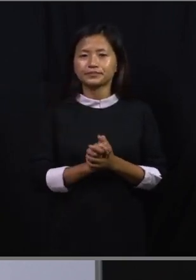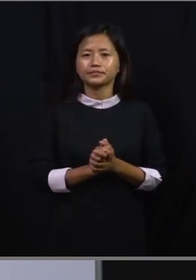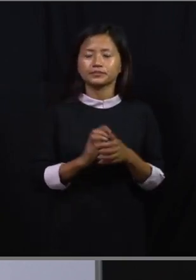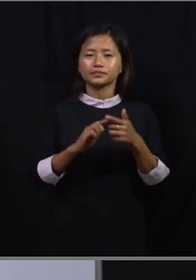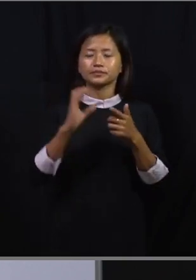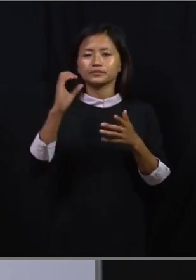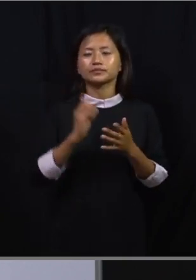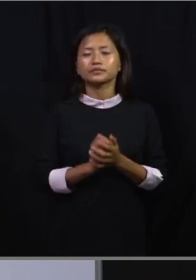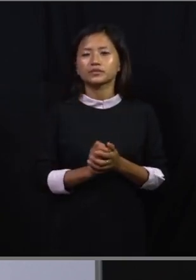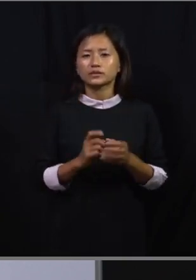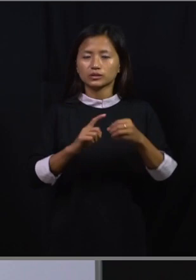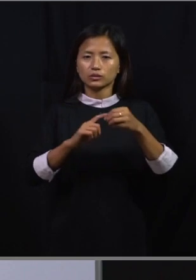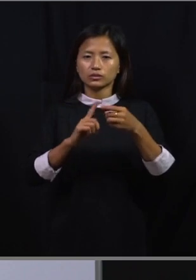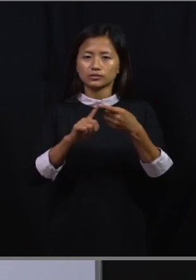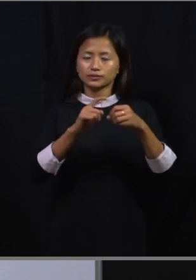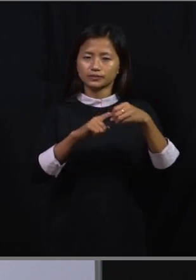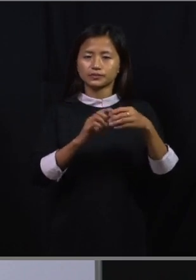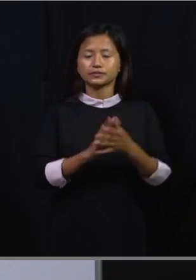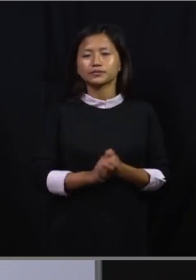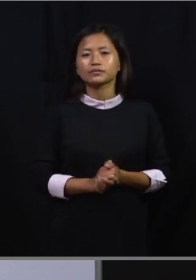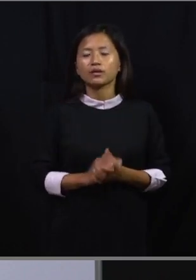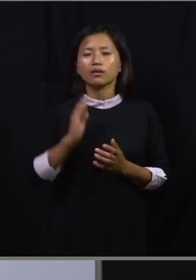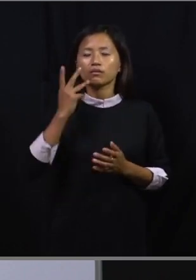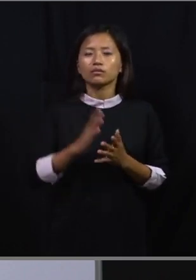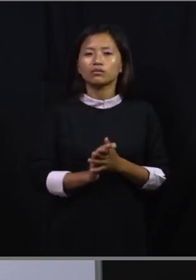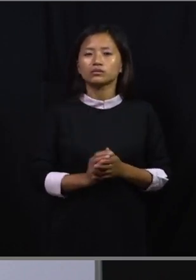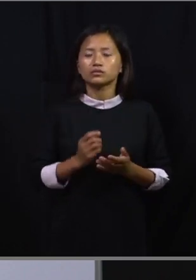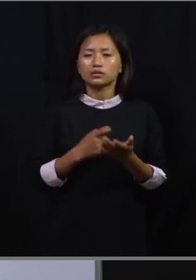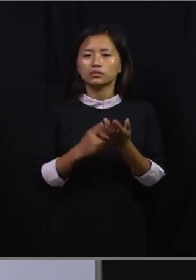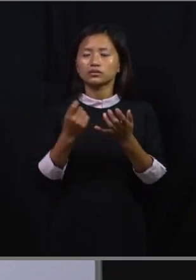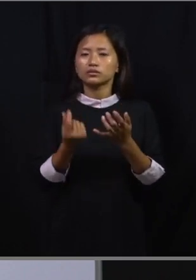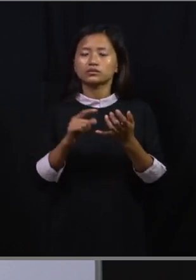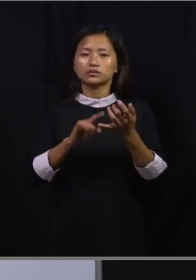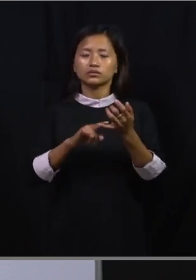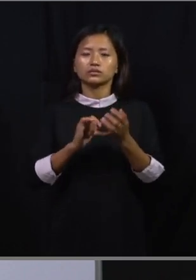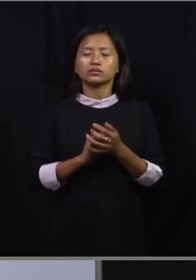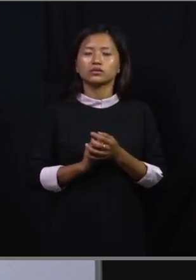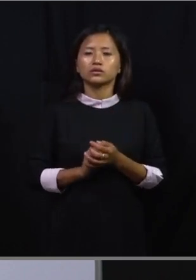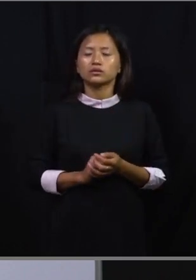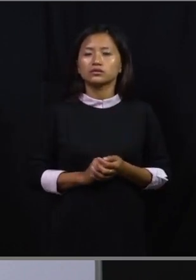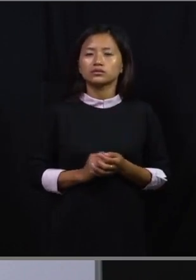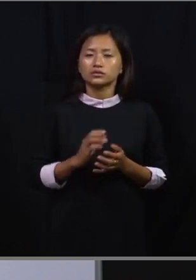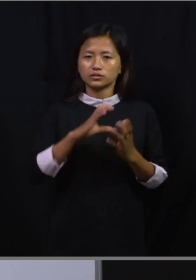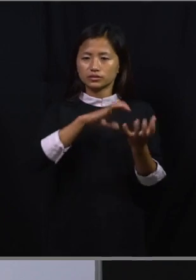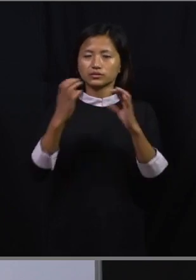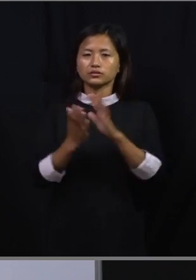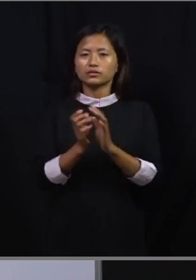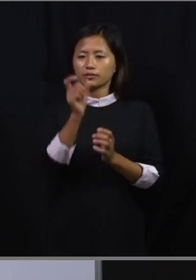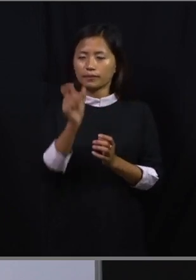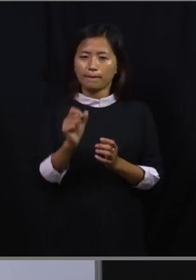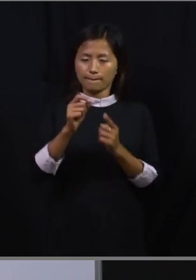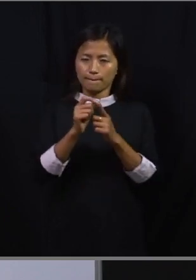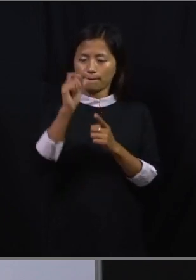economic inequalities. When Russia started to change her economy to